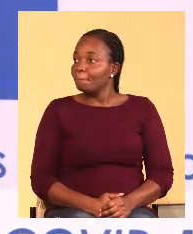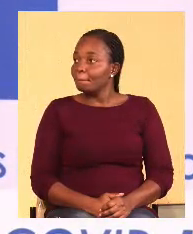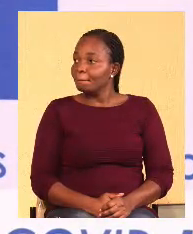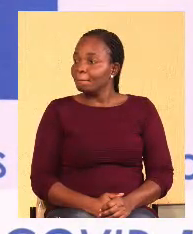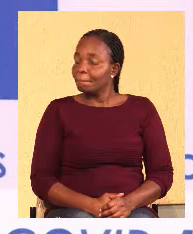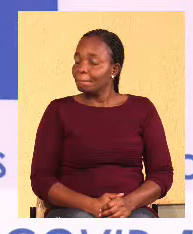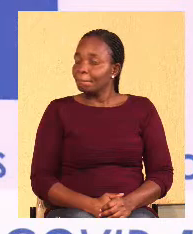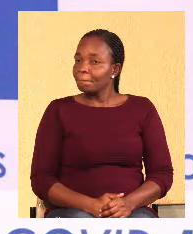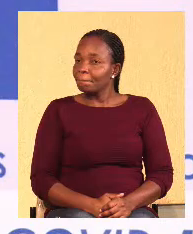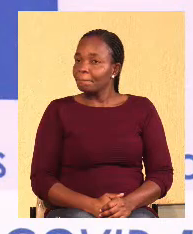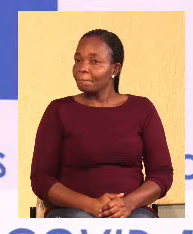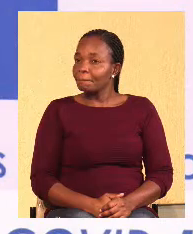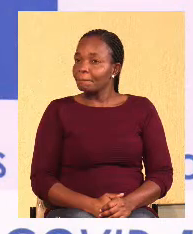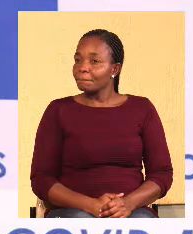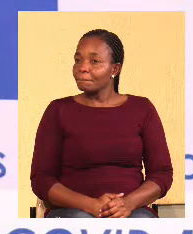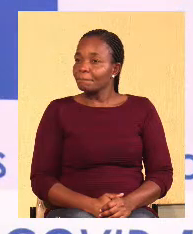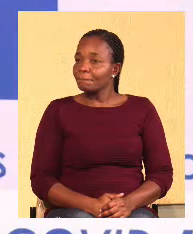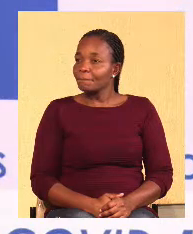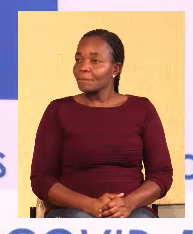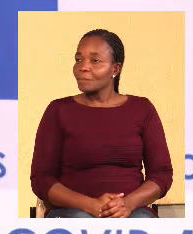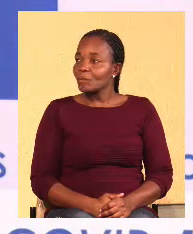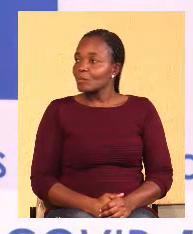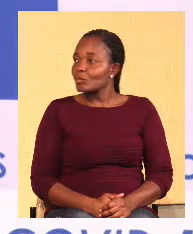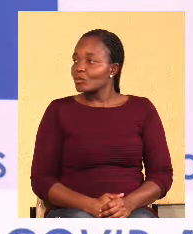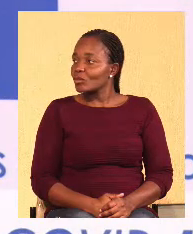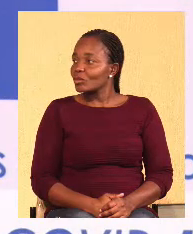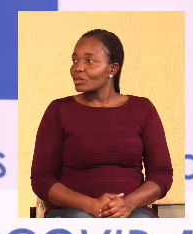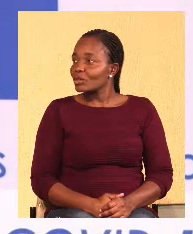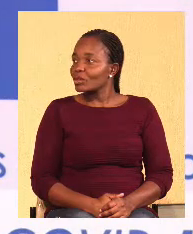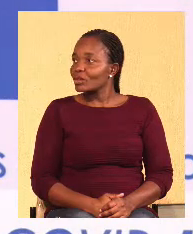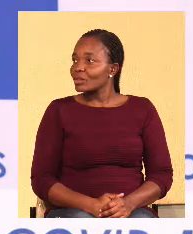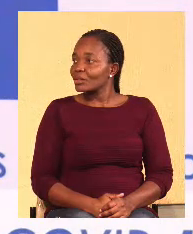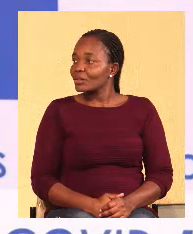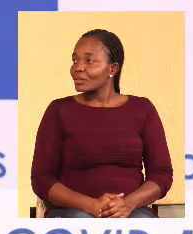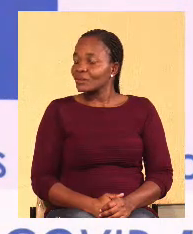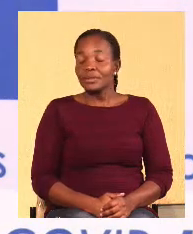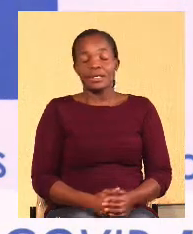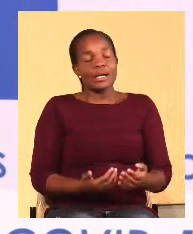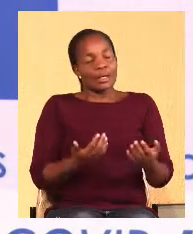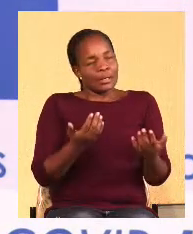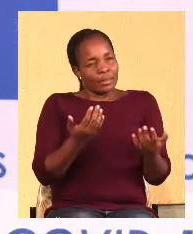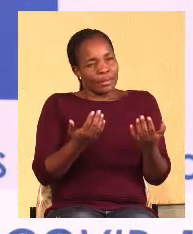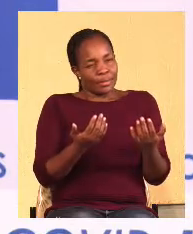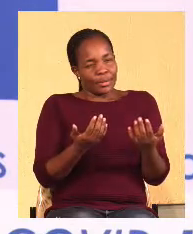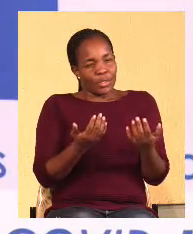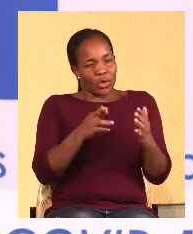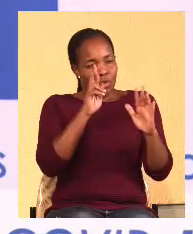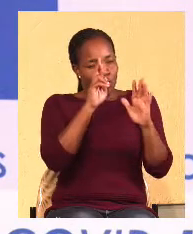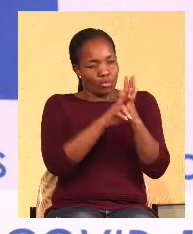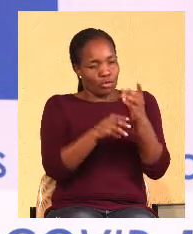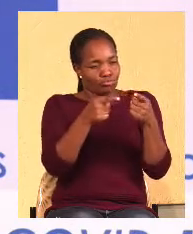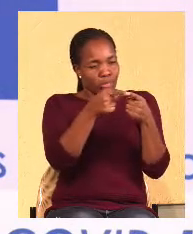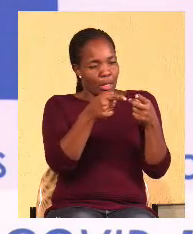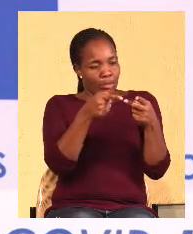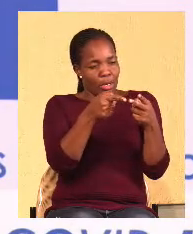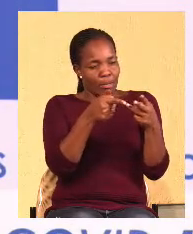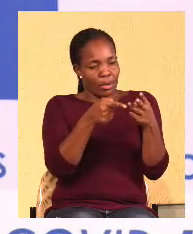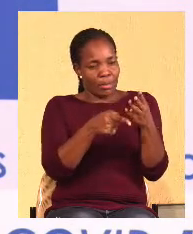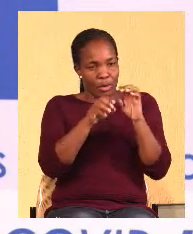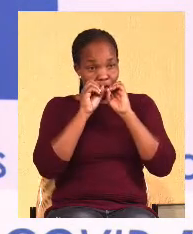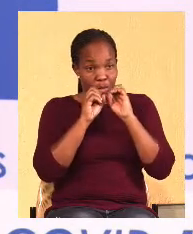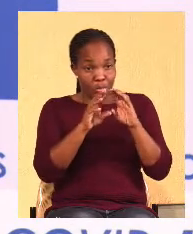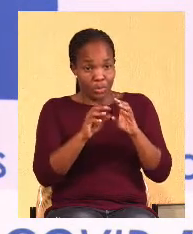Group. I'd like to know, in terms of the situation report that was mentioned, which is in